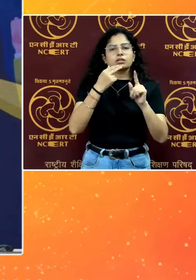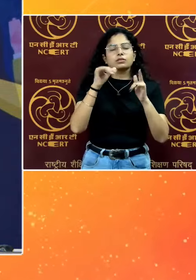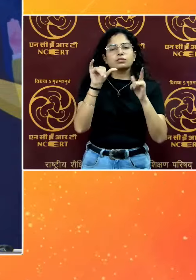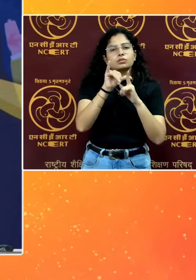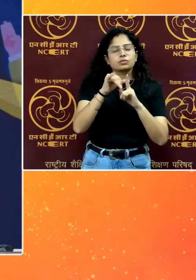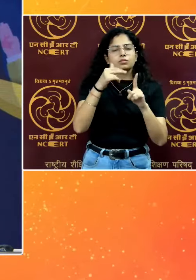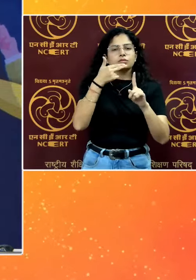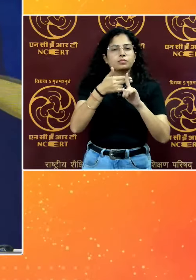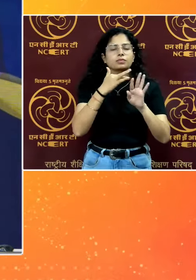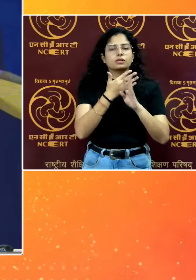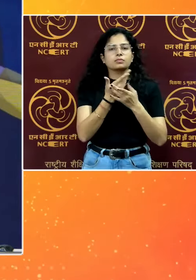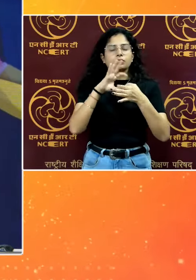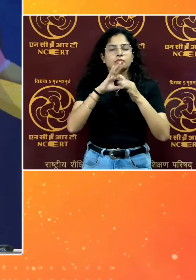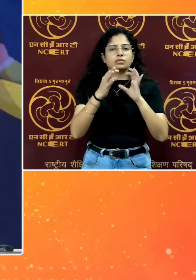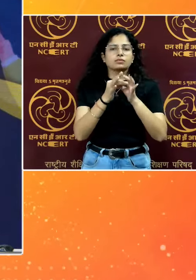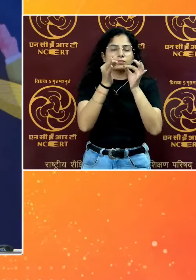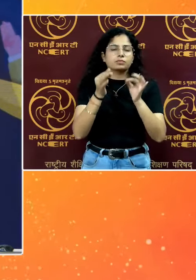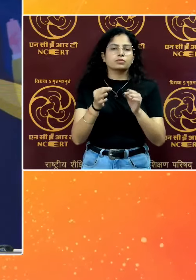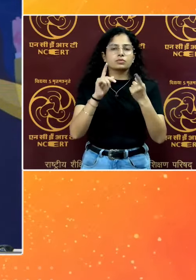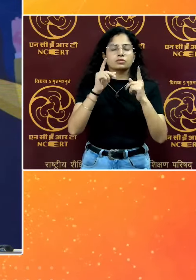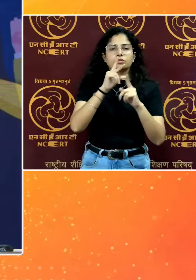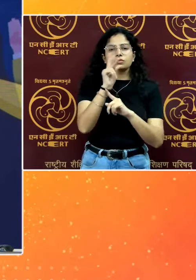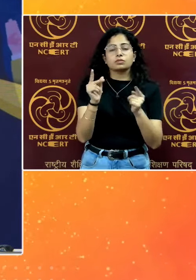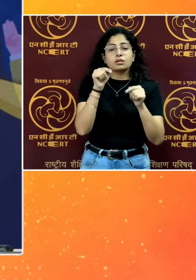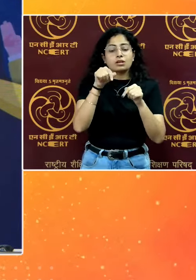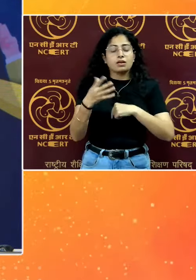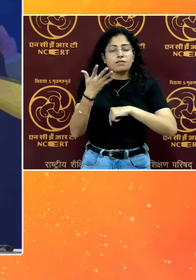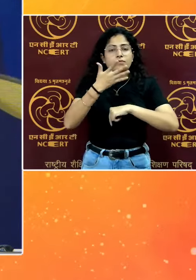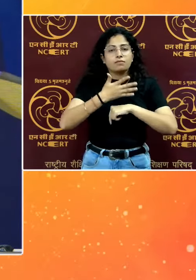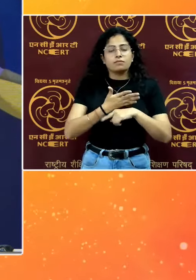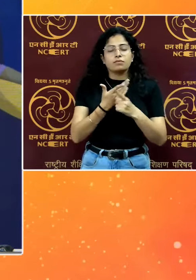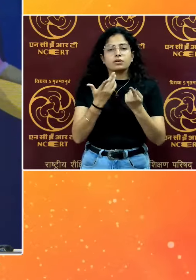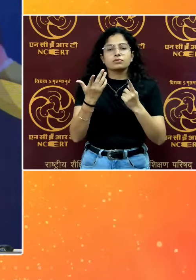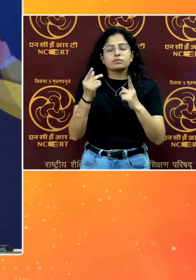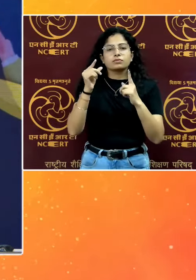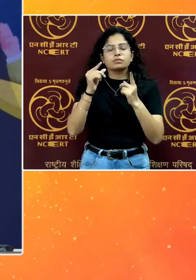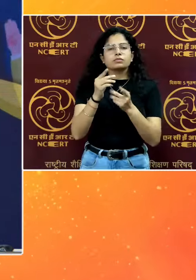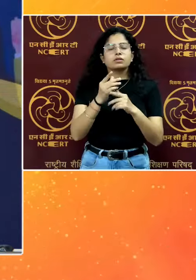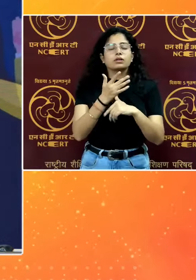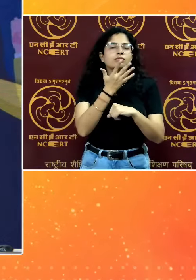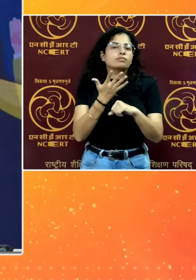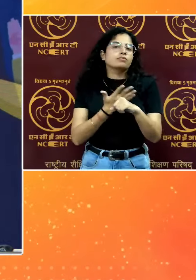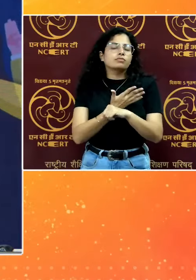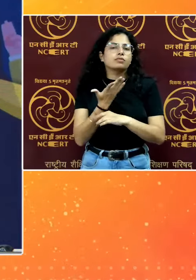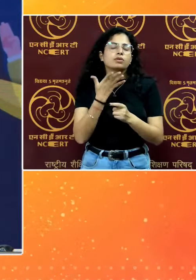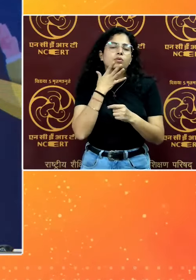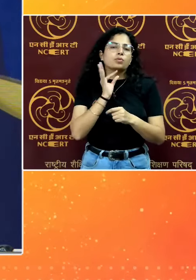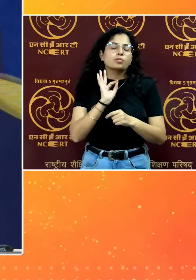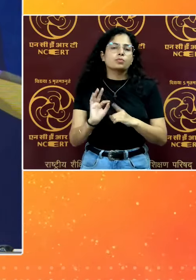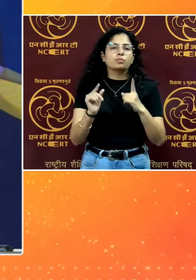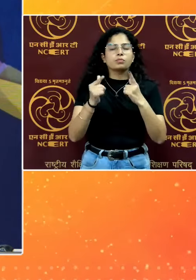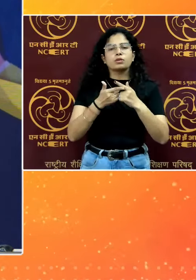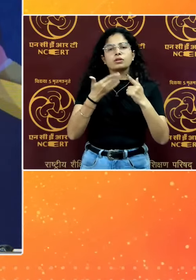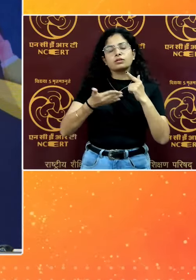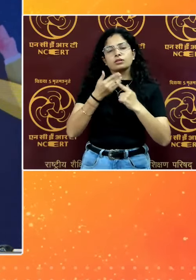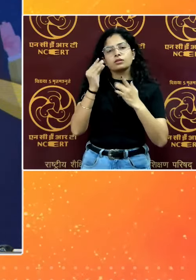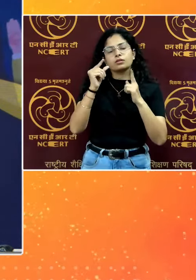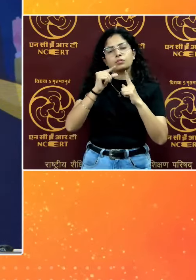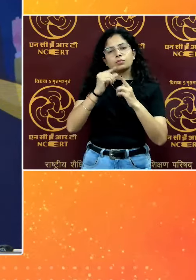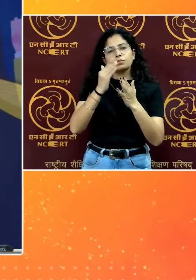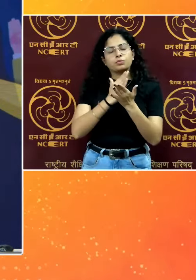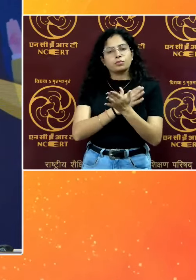Official and NCERT Events. This is our 5-day, 5-hour, a very important training program